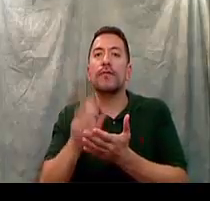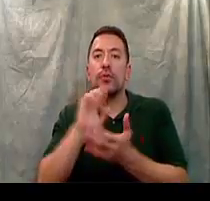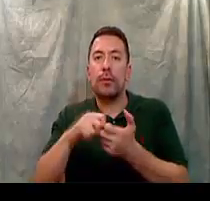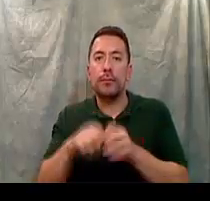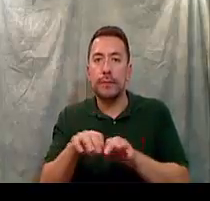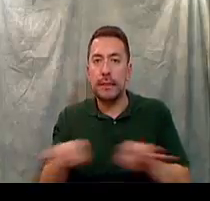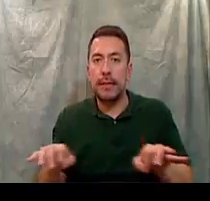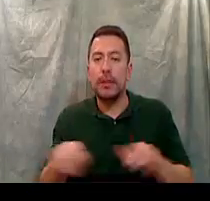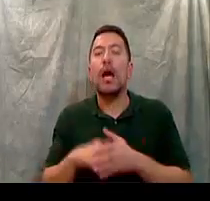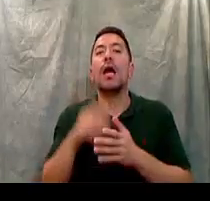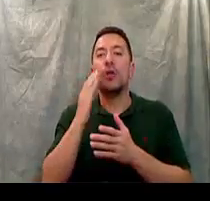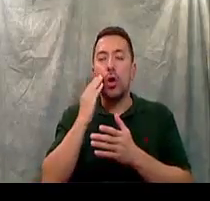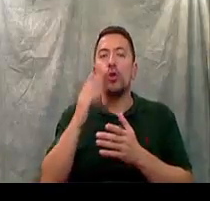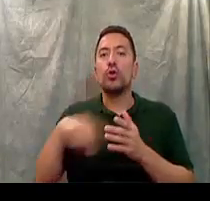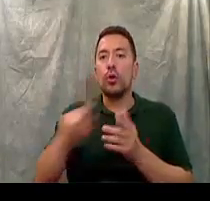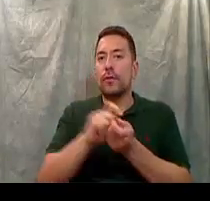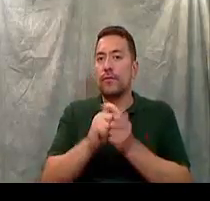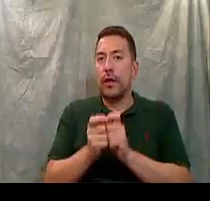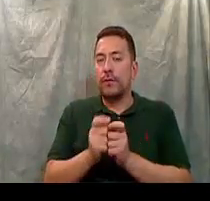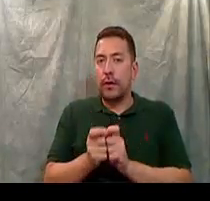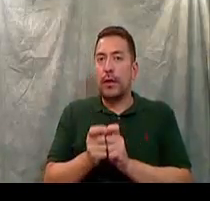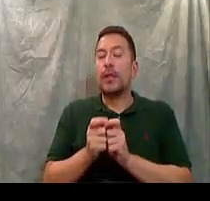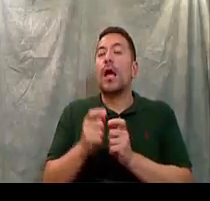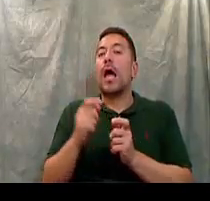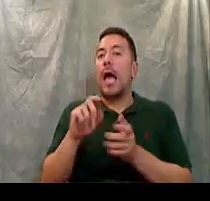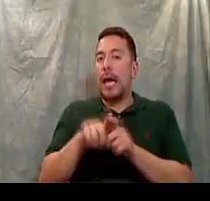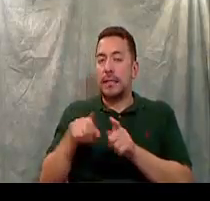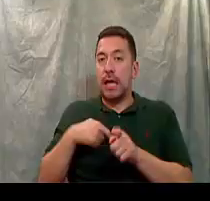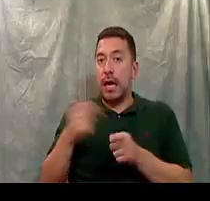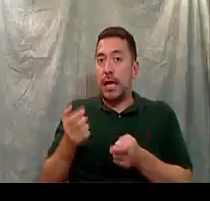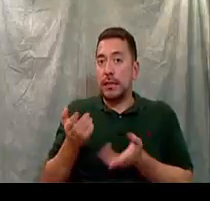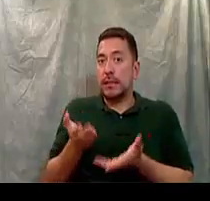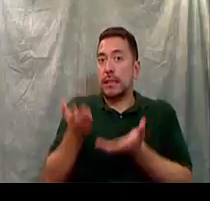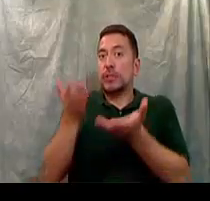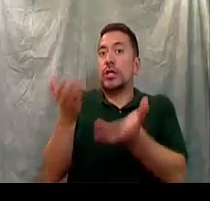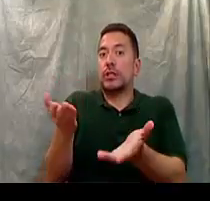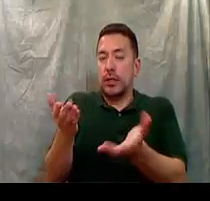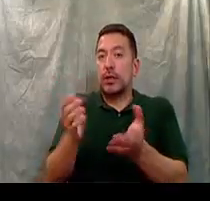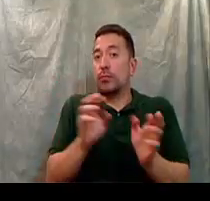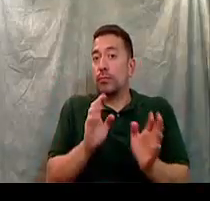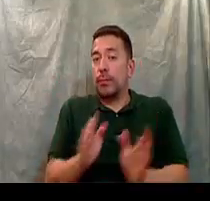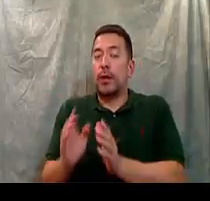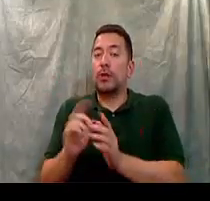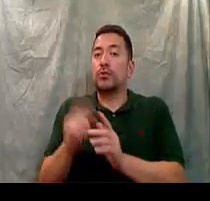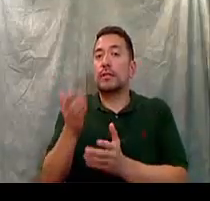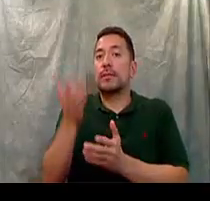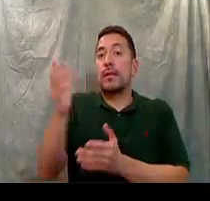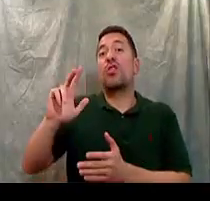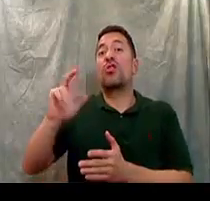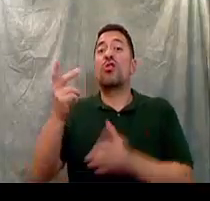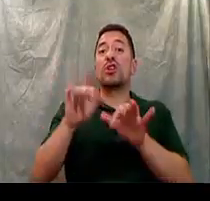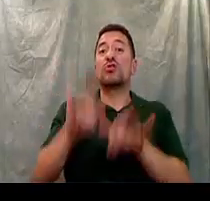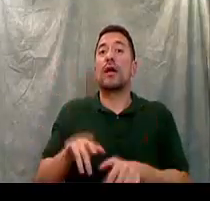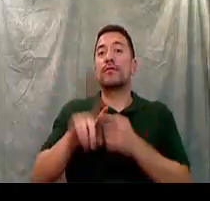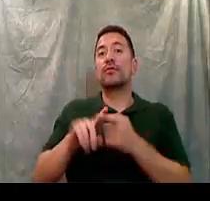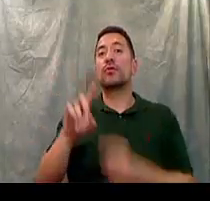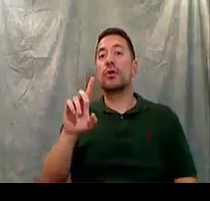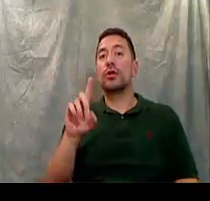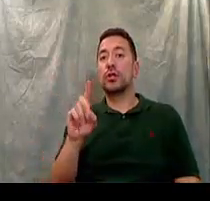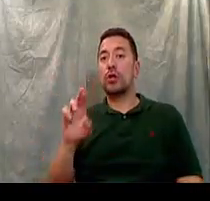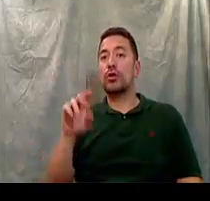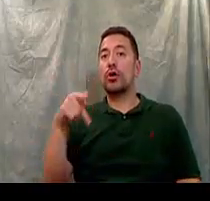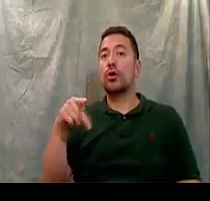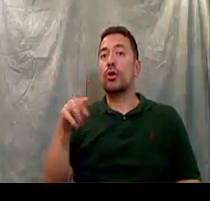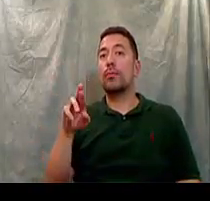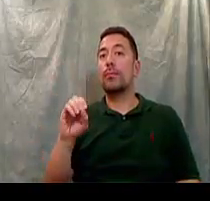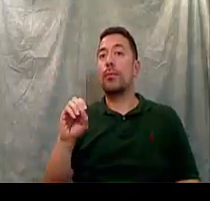the revisions I suggested in preparation to submit a third draft to Dr. Orfilio. So I want to remind everyone, we mentioned this in